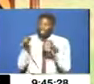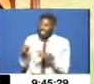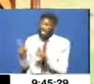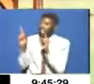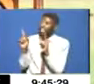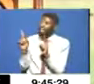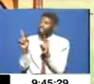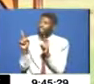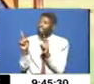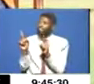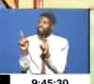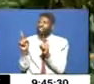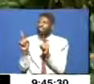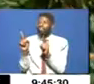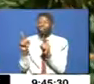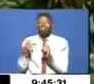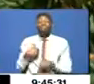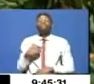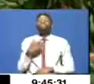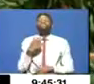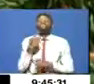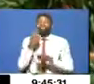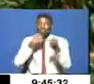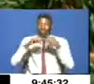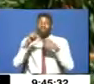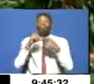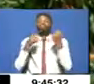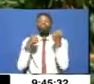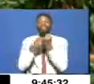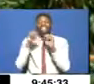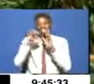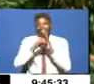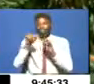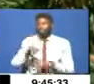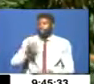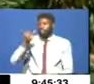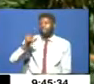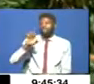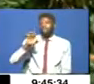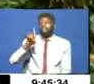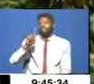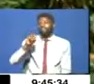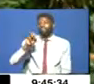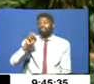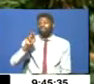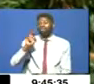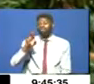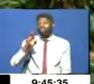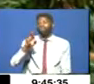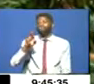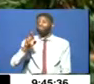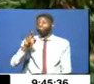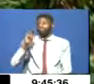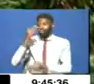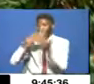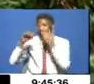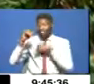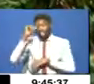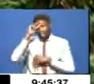of course, I won the scholarship to go to Edinburgh University. All right. So I went on a government scholarship. All